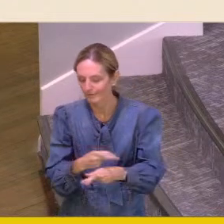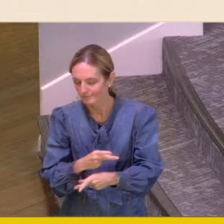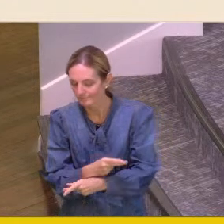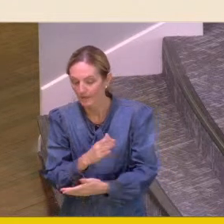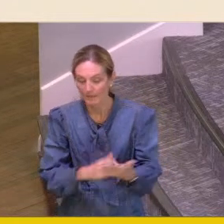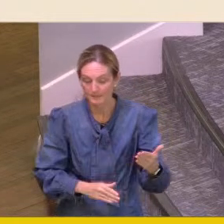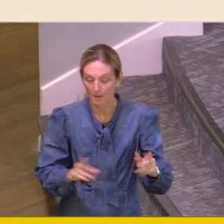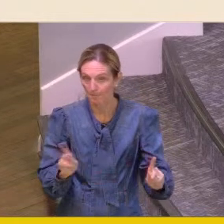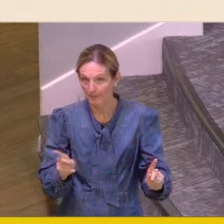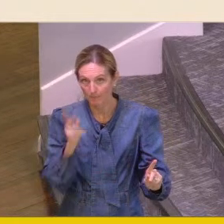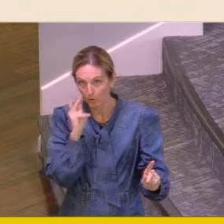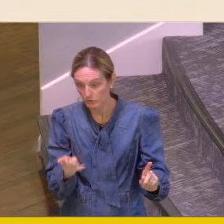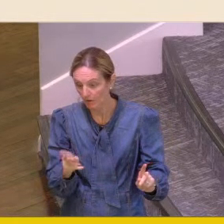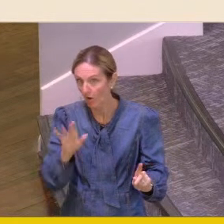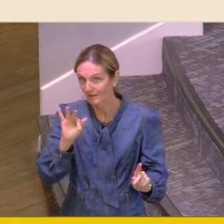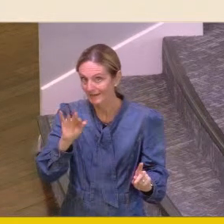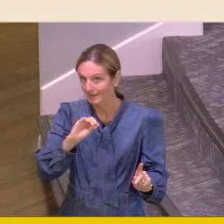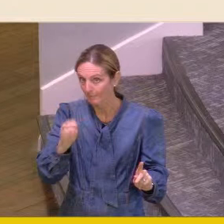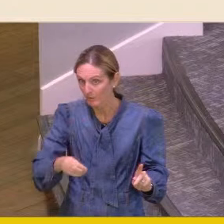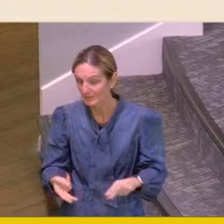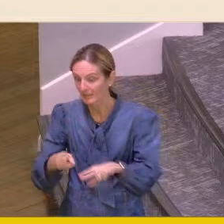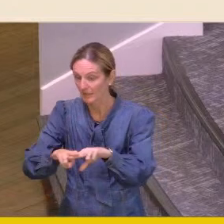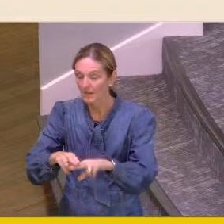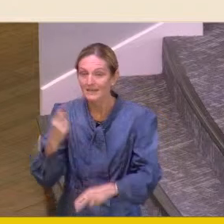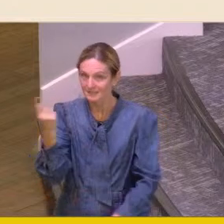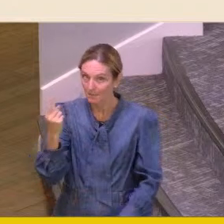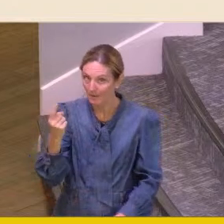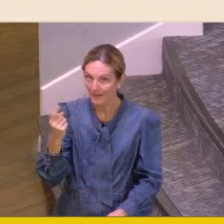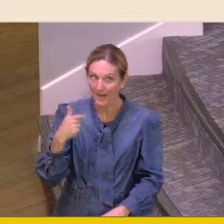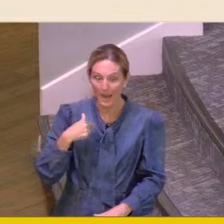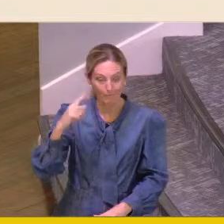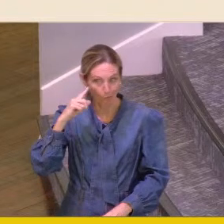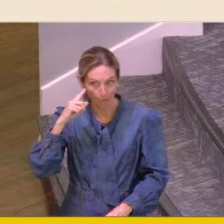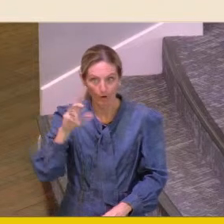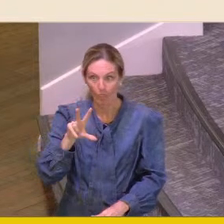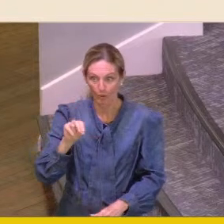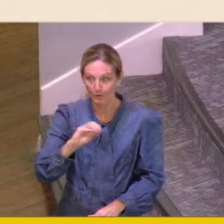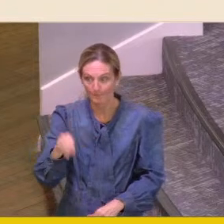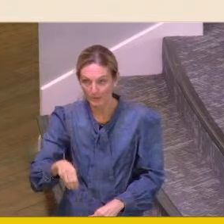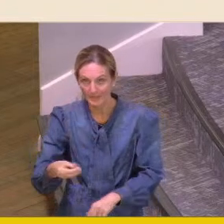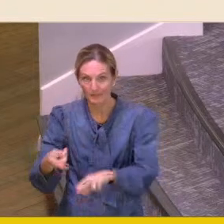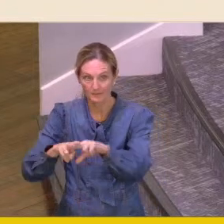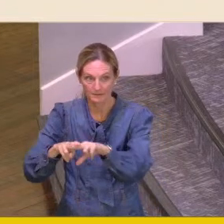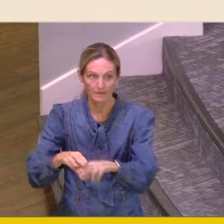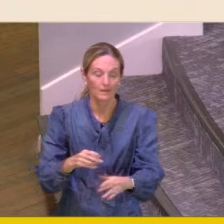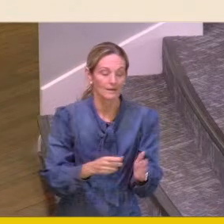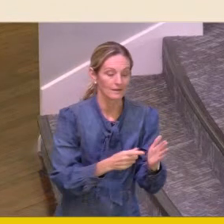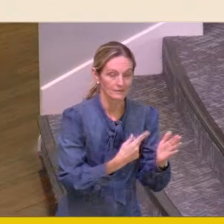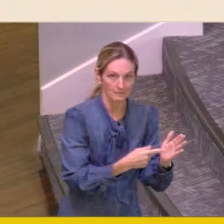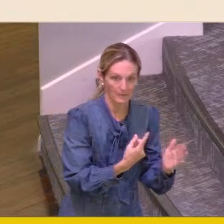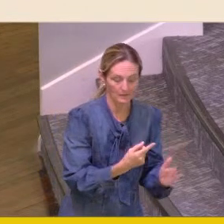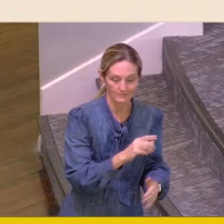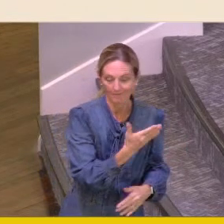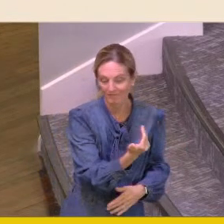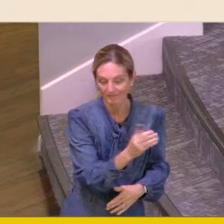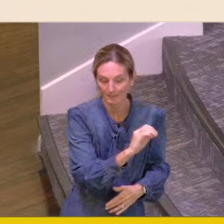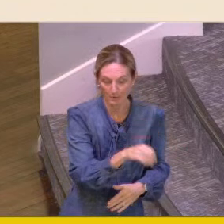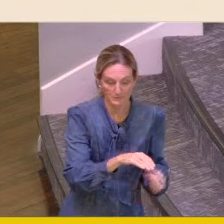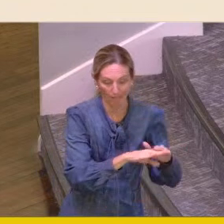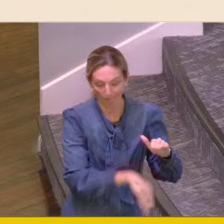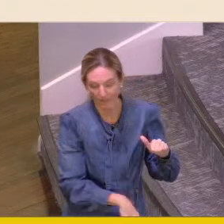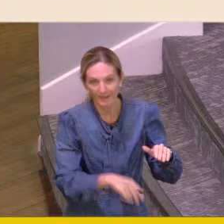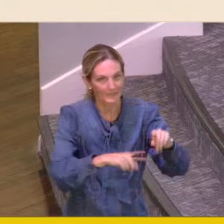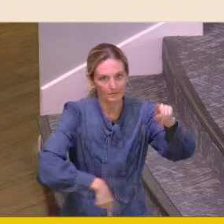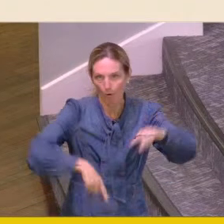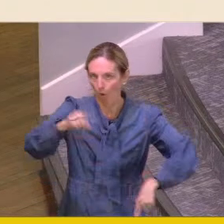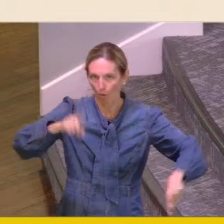between a 19% increase. I know someone saw a 30% increase. Some saw below a 15% increase. So it's kind of all over the